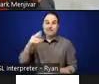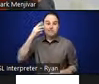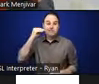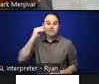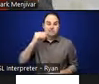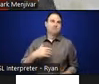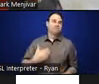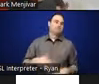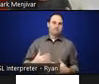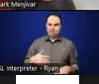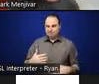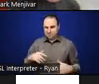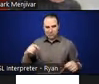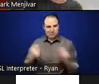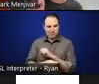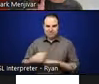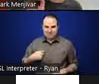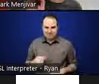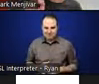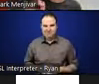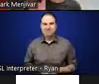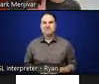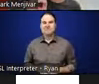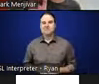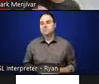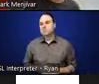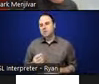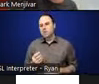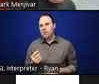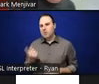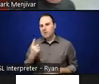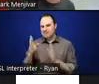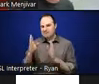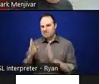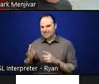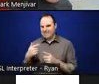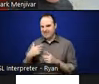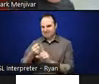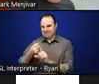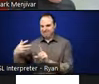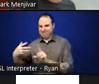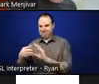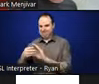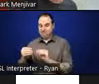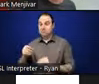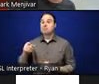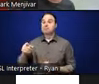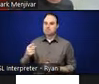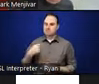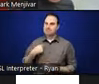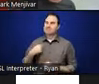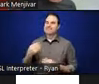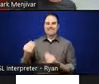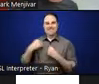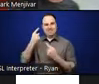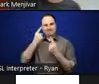transformational to me. But I want to talk a little bit more about one person. This is where I really started to, I think, think about stories in oral history in a meaningful way.